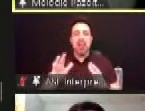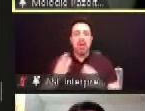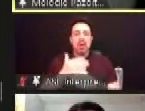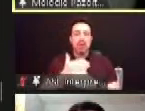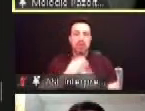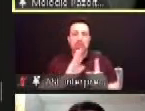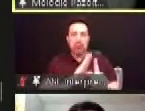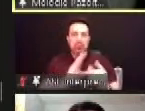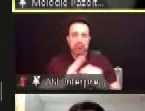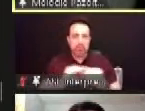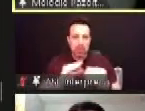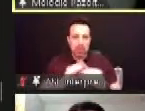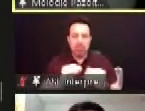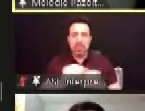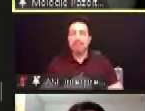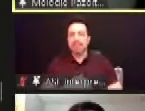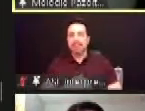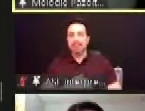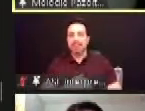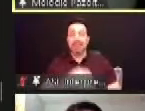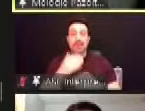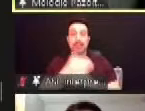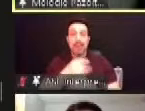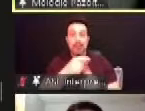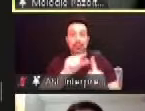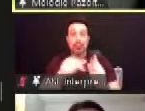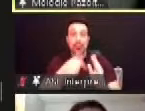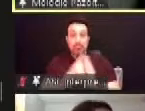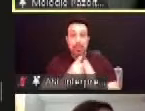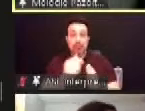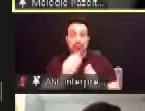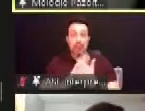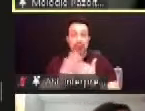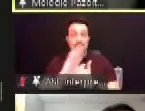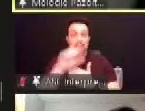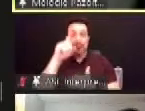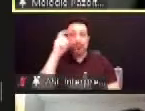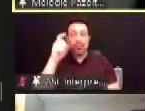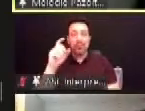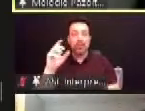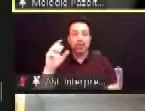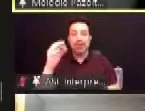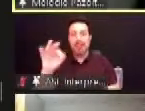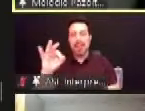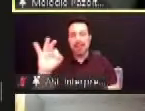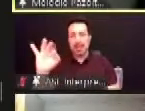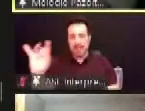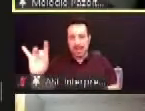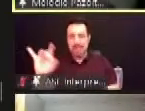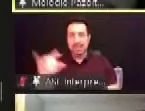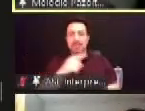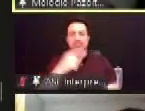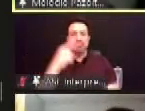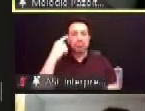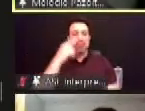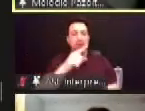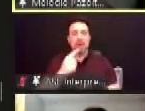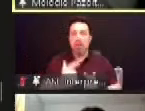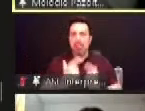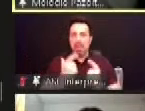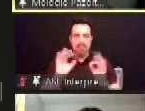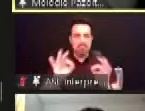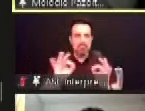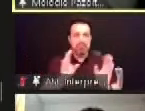share her story. After graduating college in the summer of 1998, she thought she had her life in